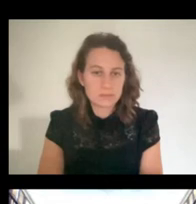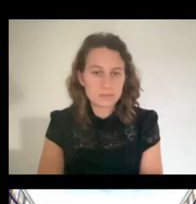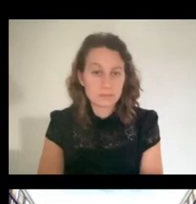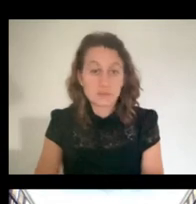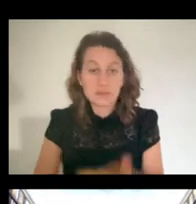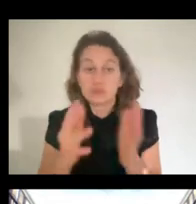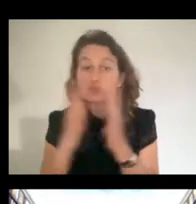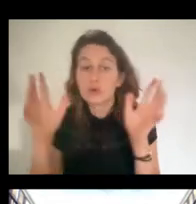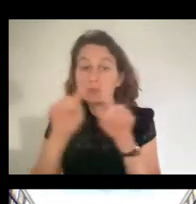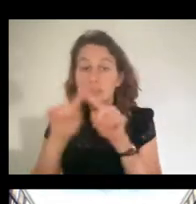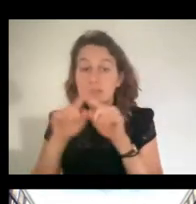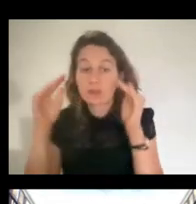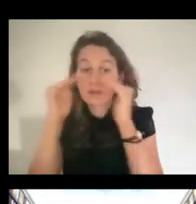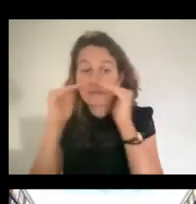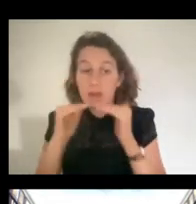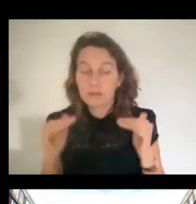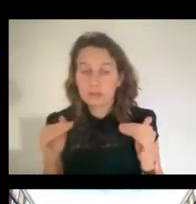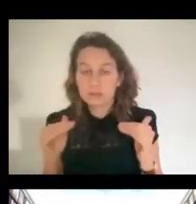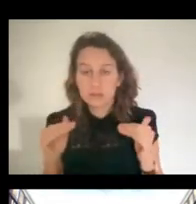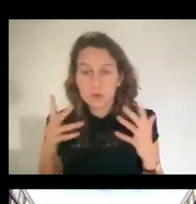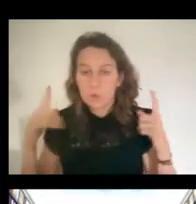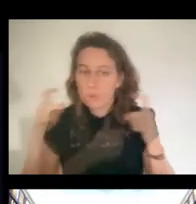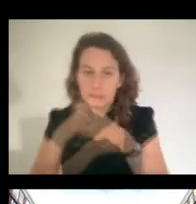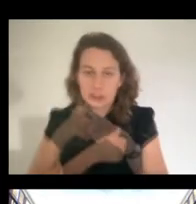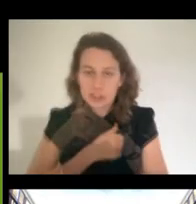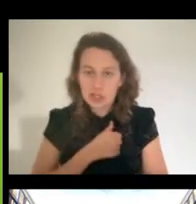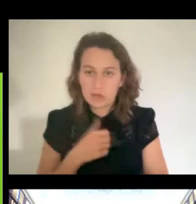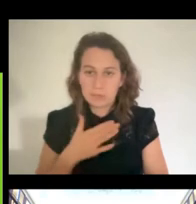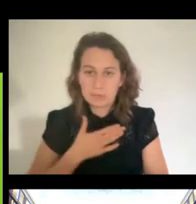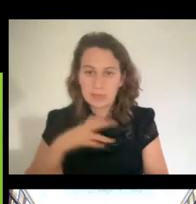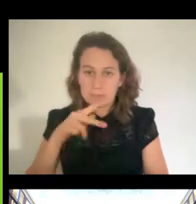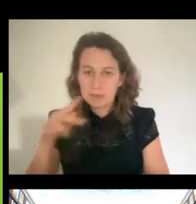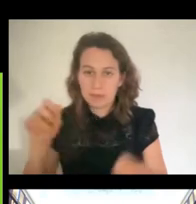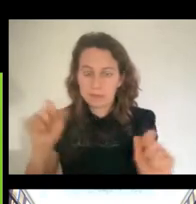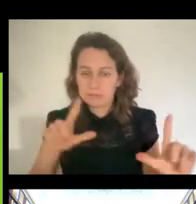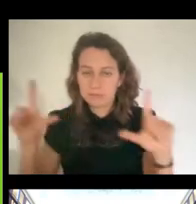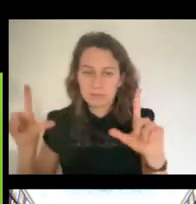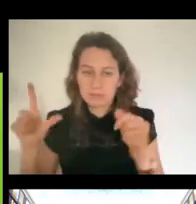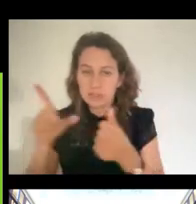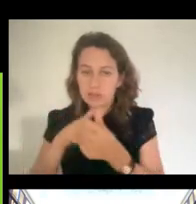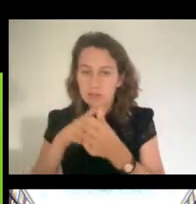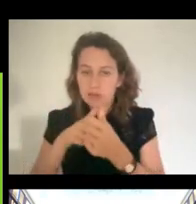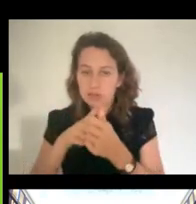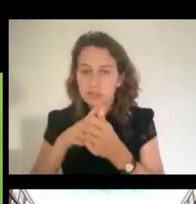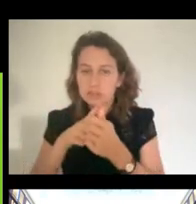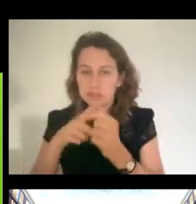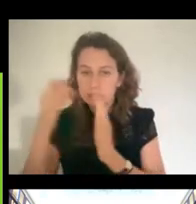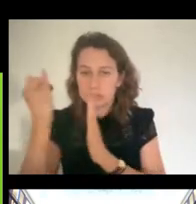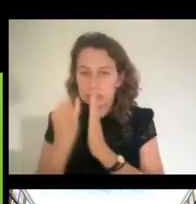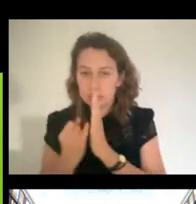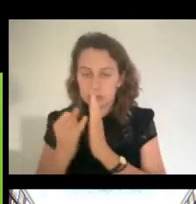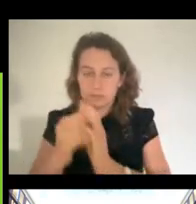of complexity to everything that you're doing. I'm going to pull up the first image here. There